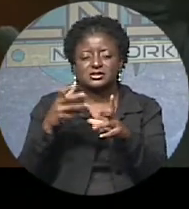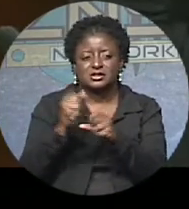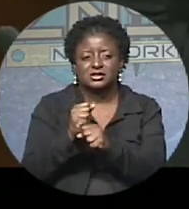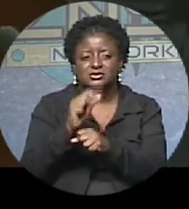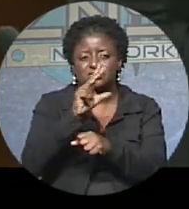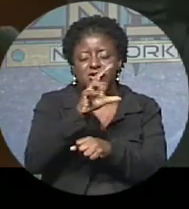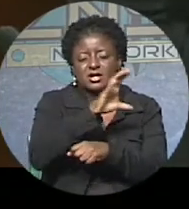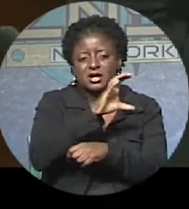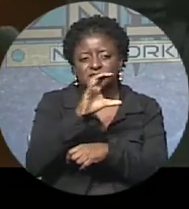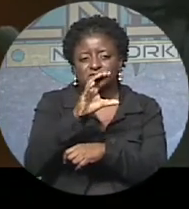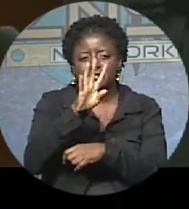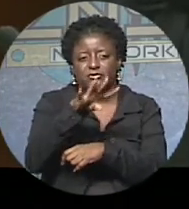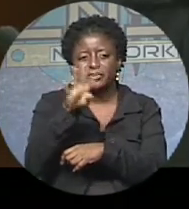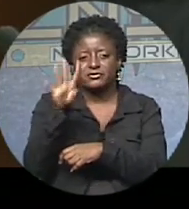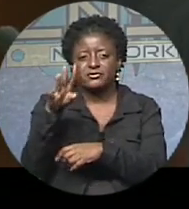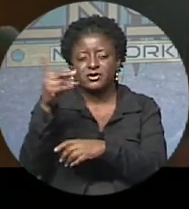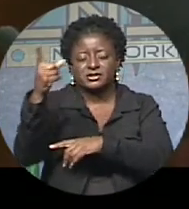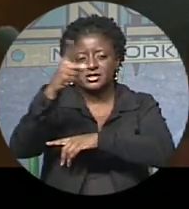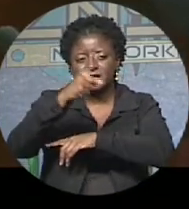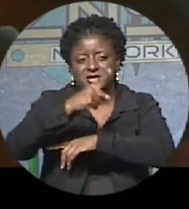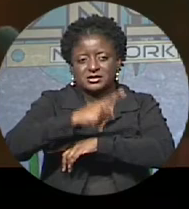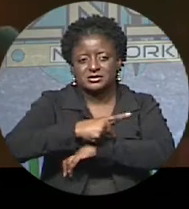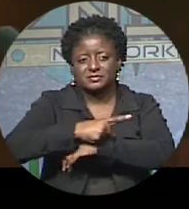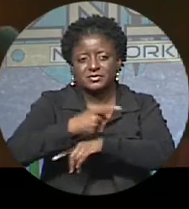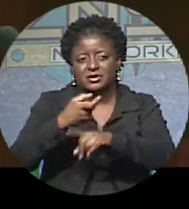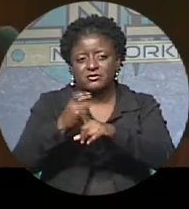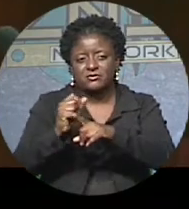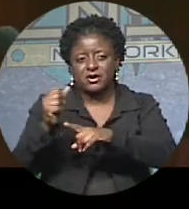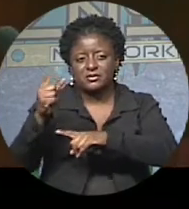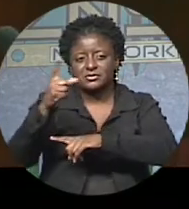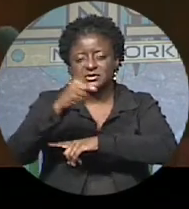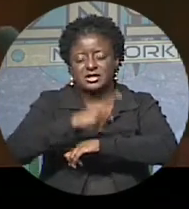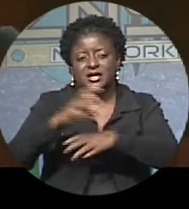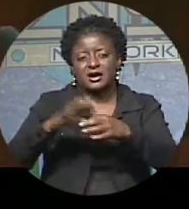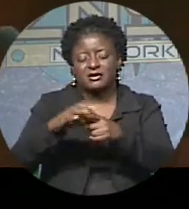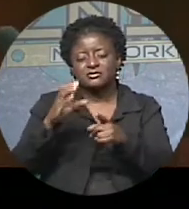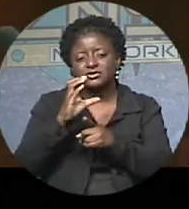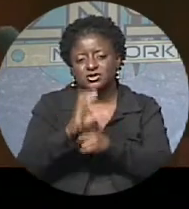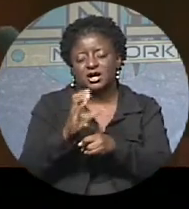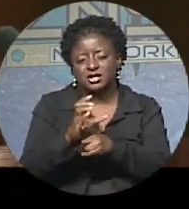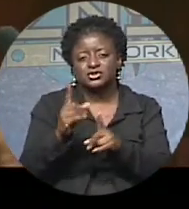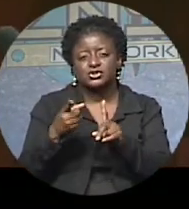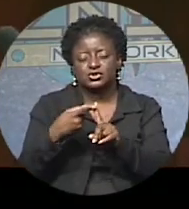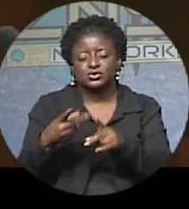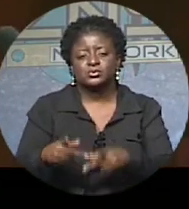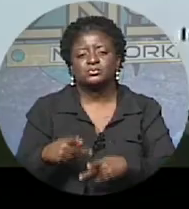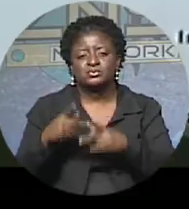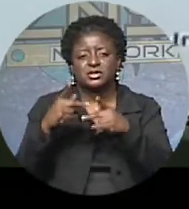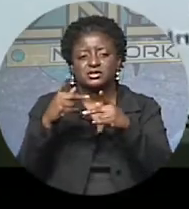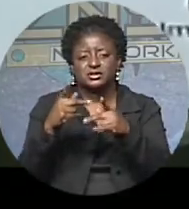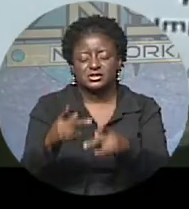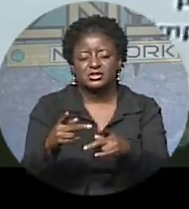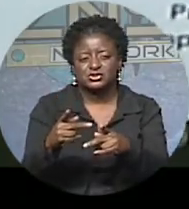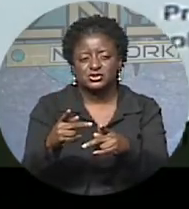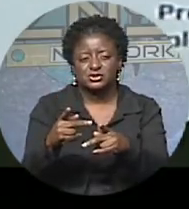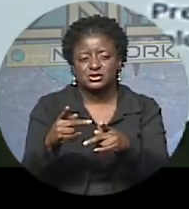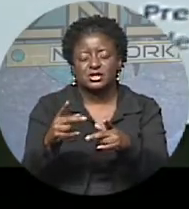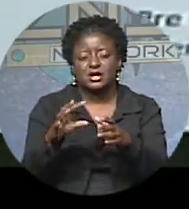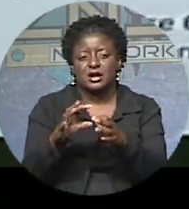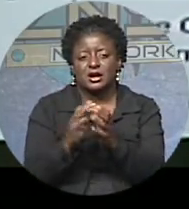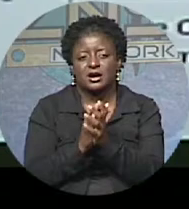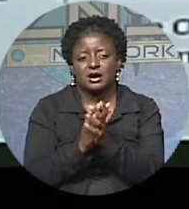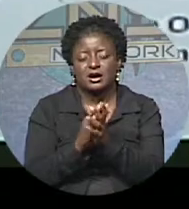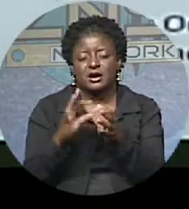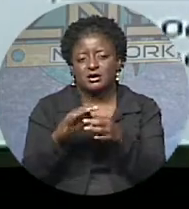344 days from the date of charge to the presentation of a VBI. This, Madam